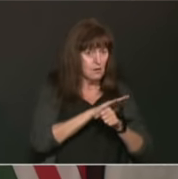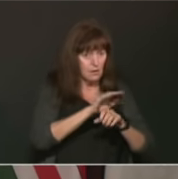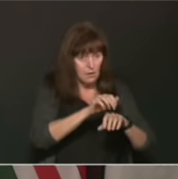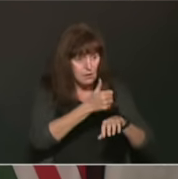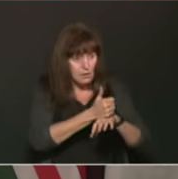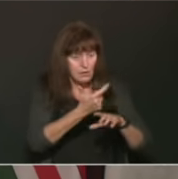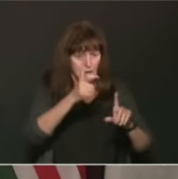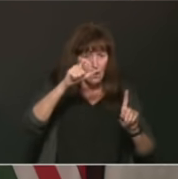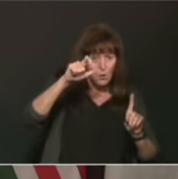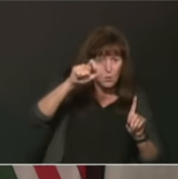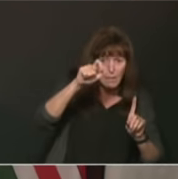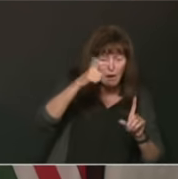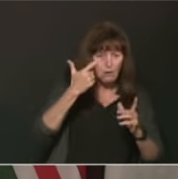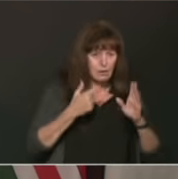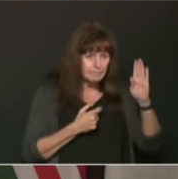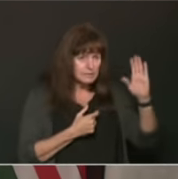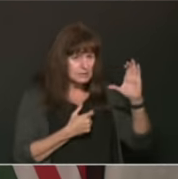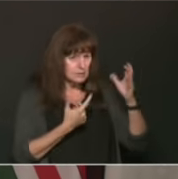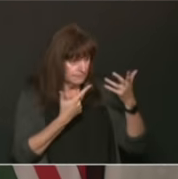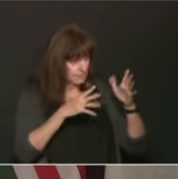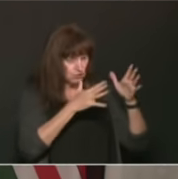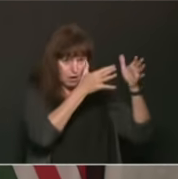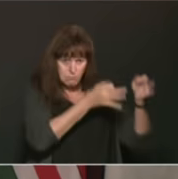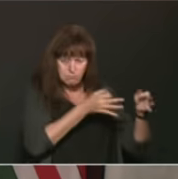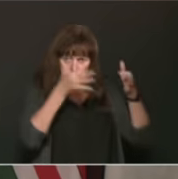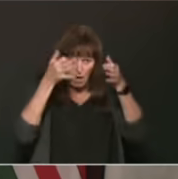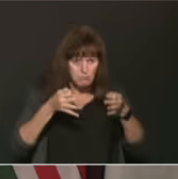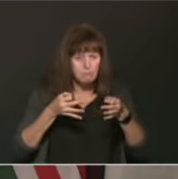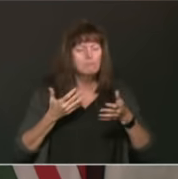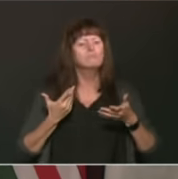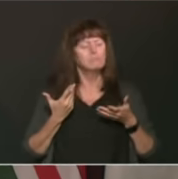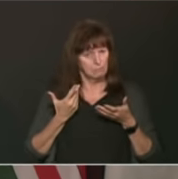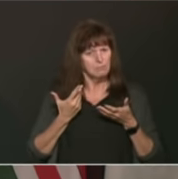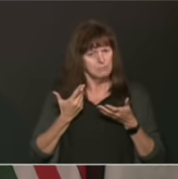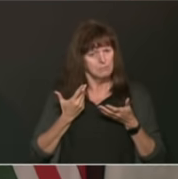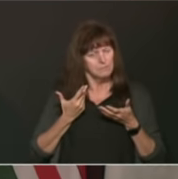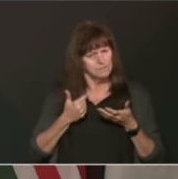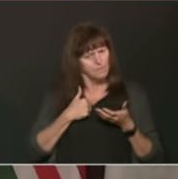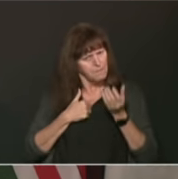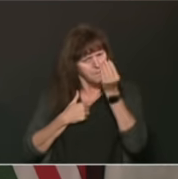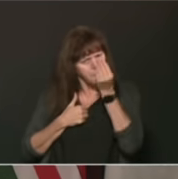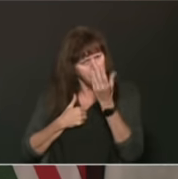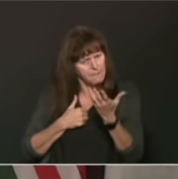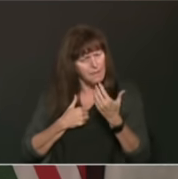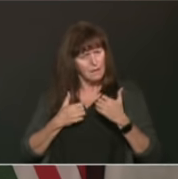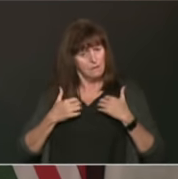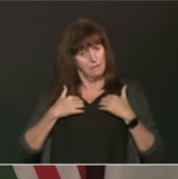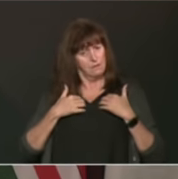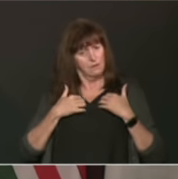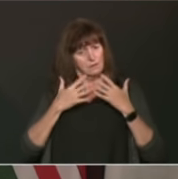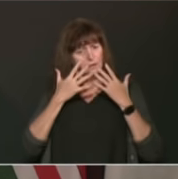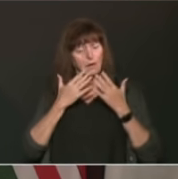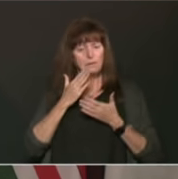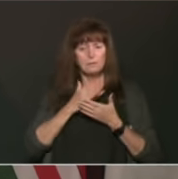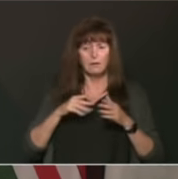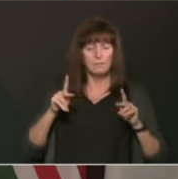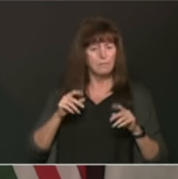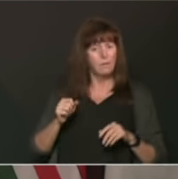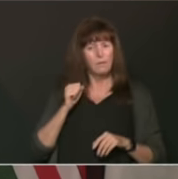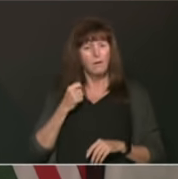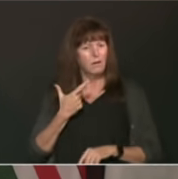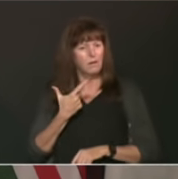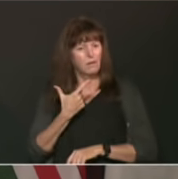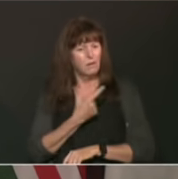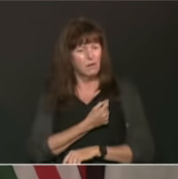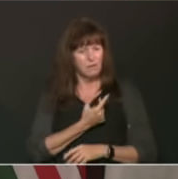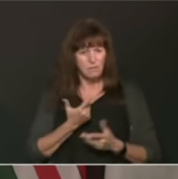Columbia. I'm saddened that individuals won't get immunized. I think as a healthcare worker,